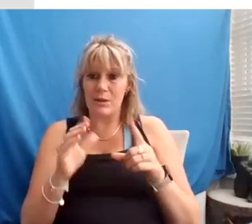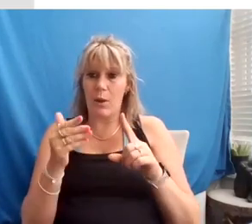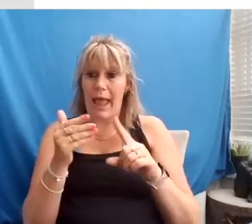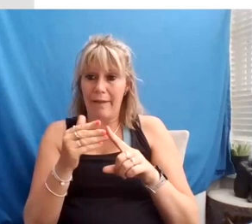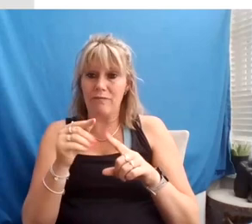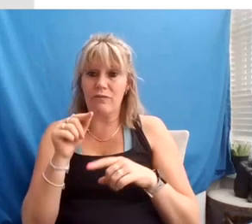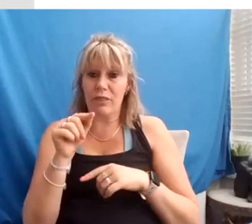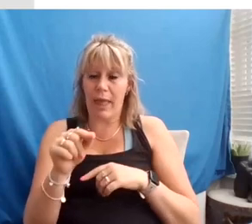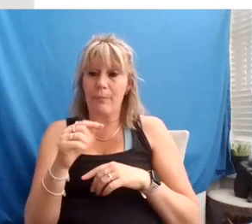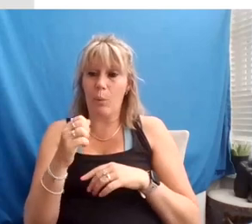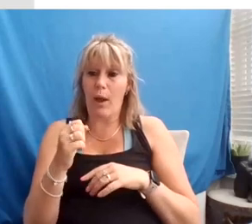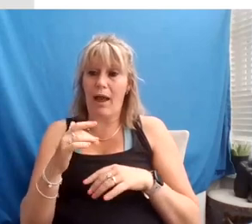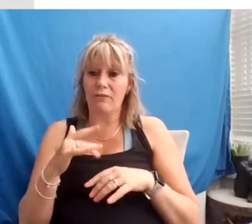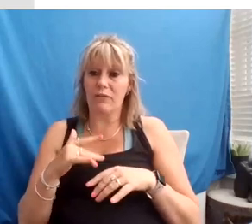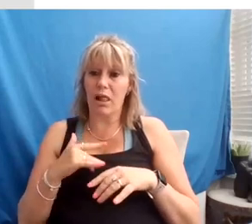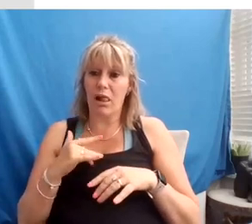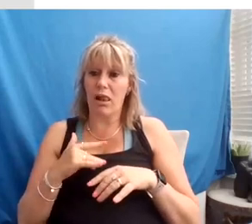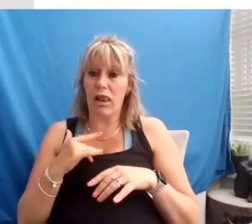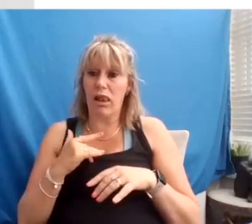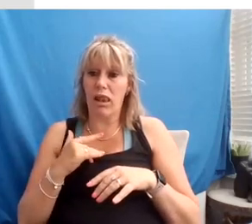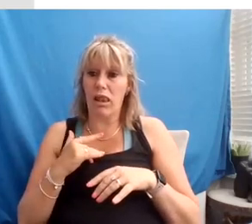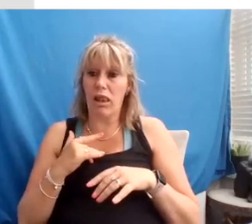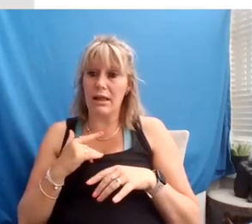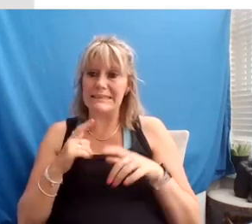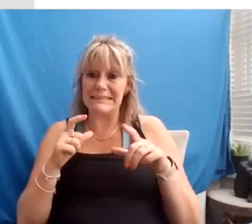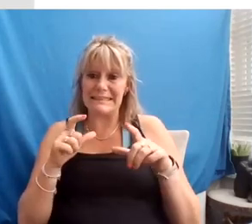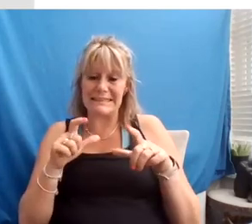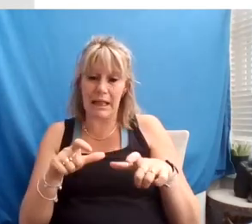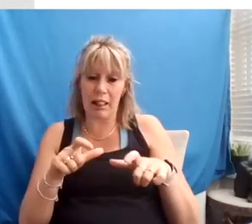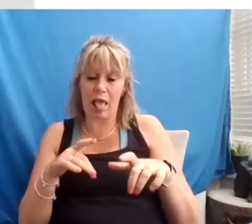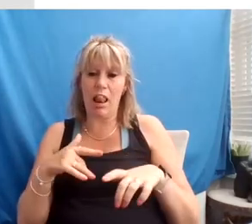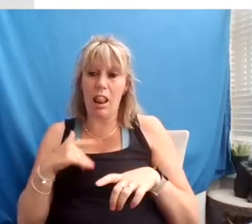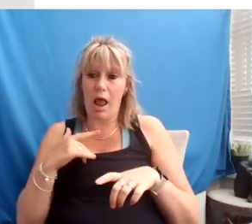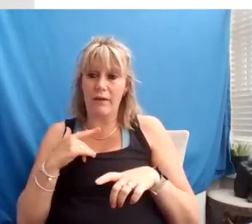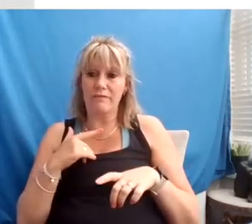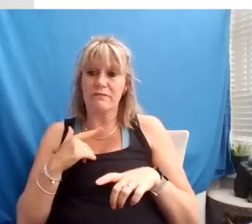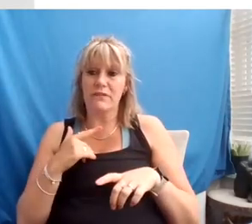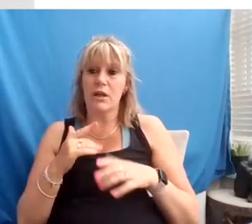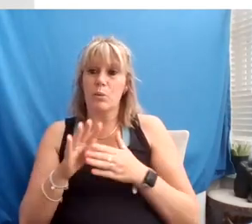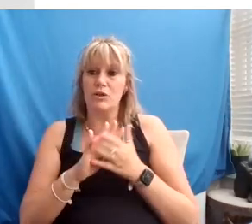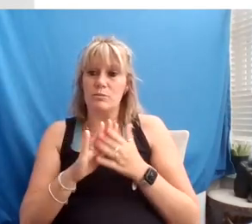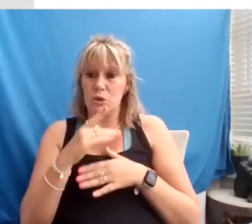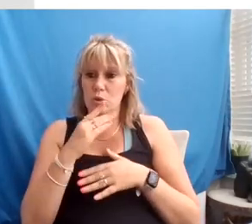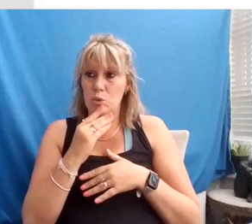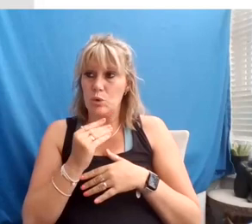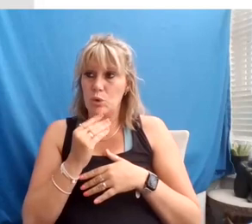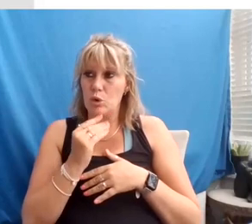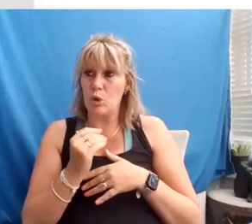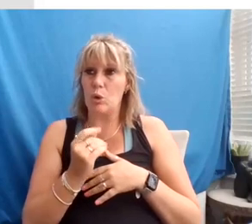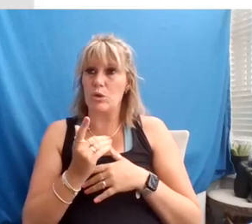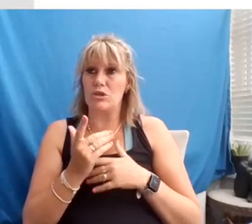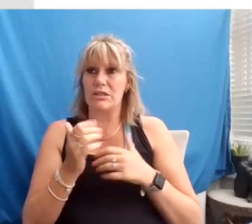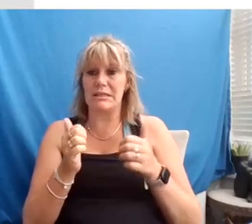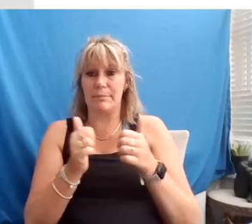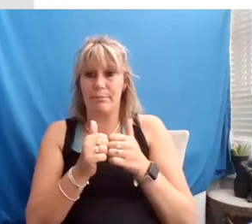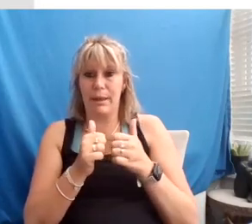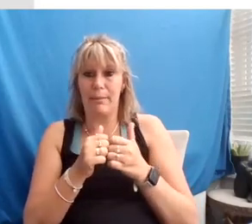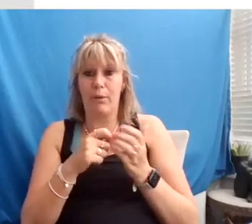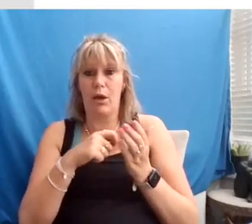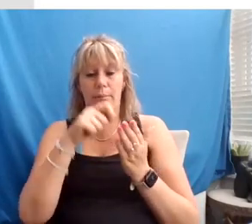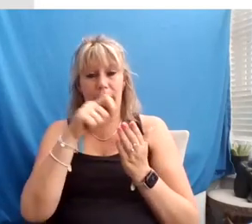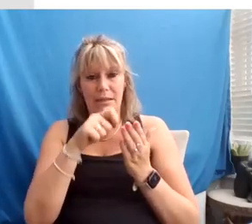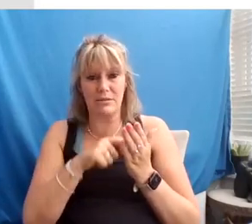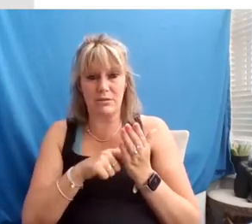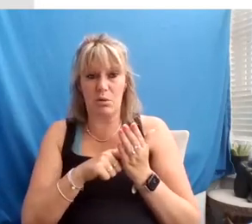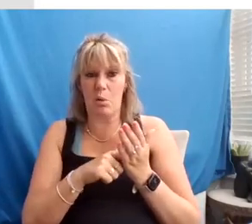session. And the idea of the still life session is you can do it with a piece of scrap paper and a pencil or a biro. You can